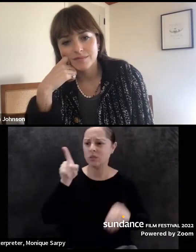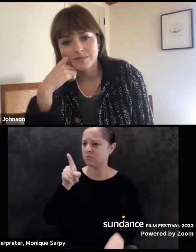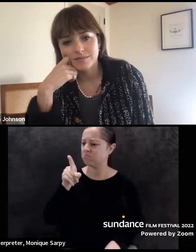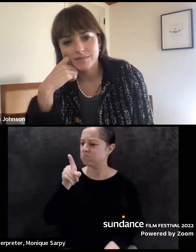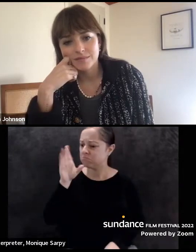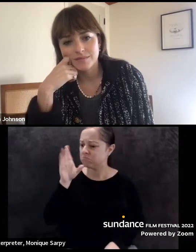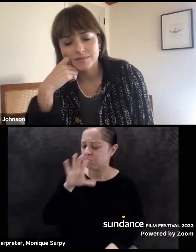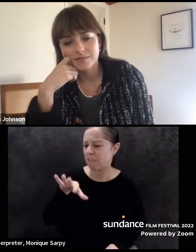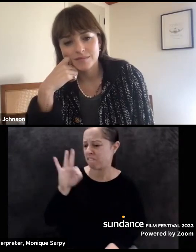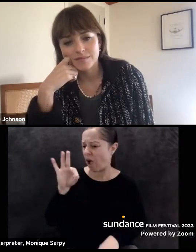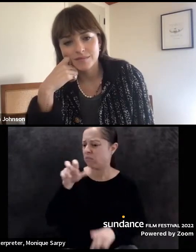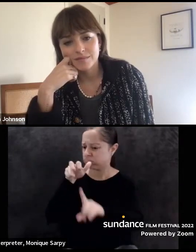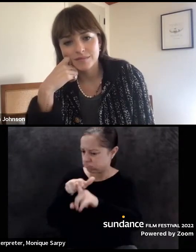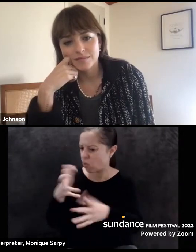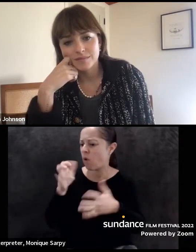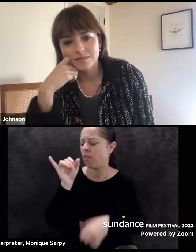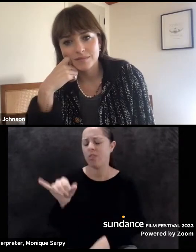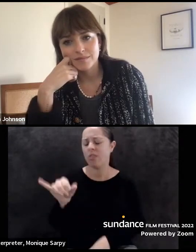incredibly unique.